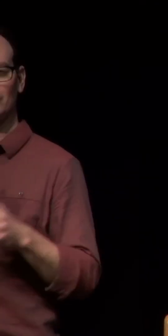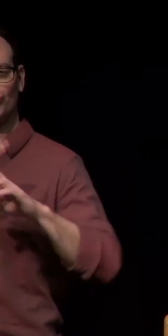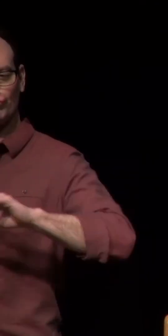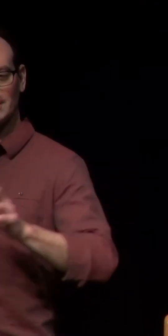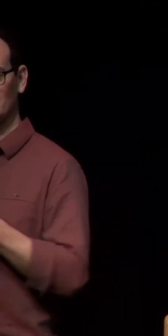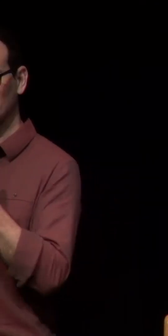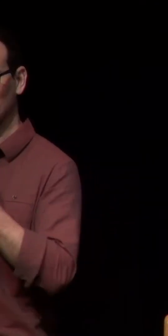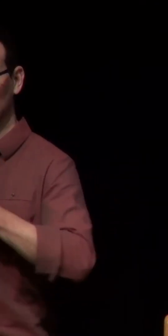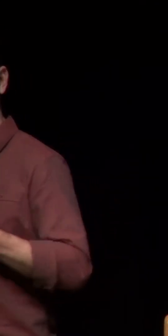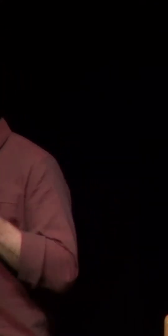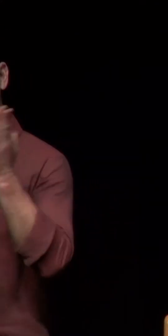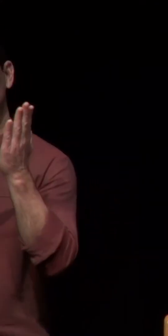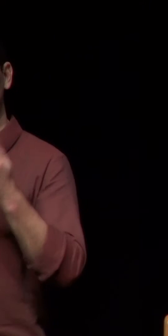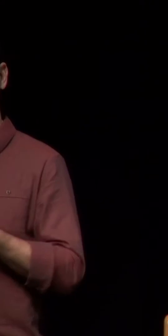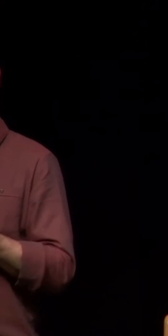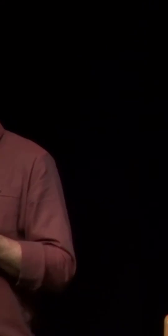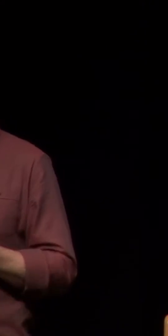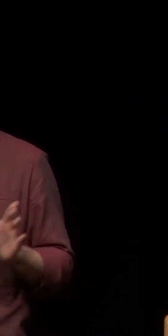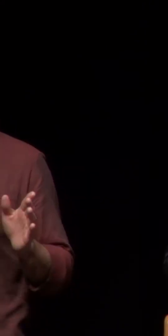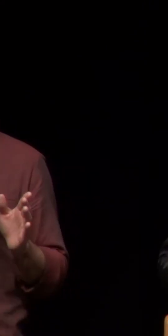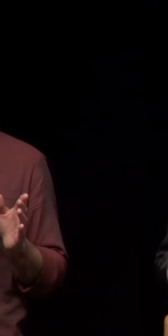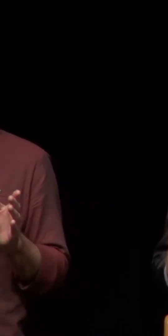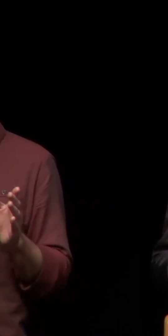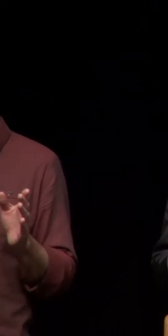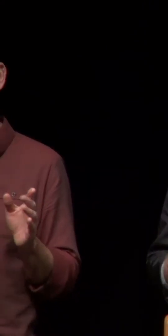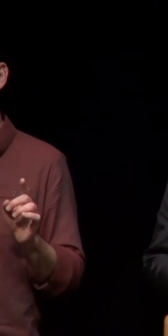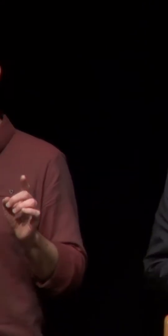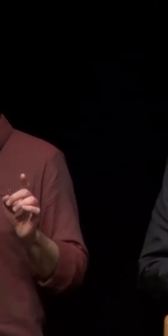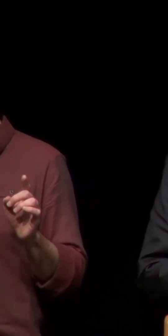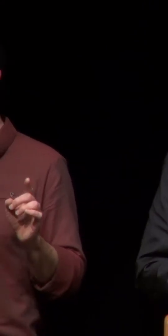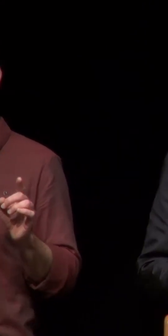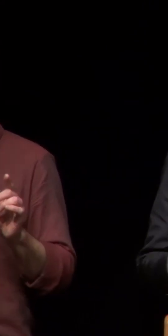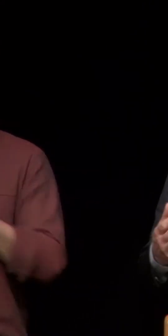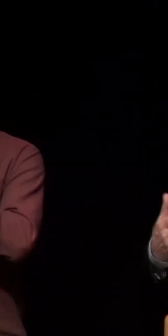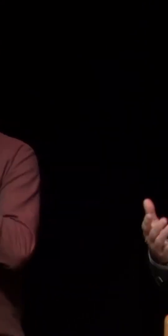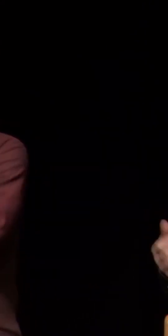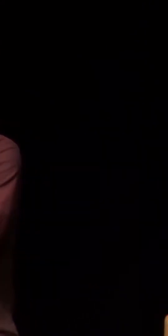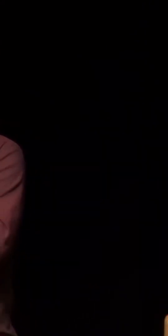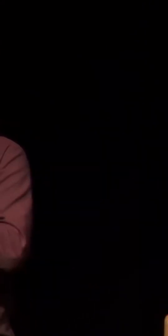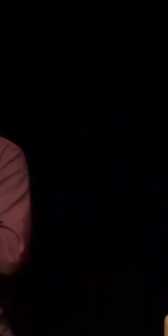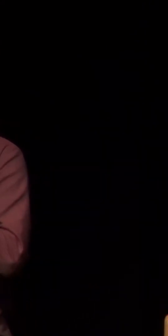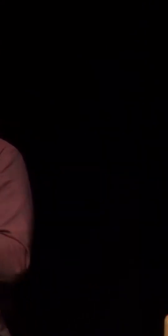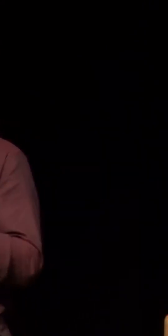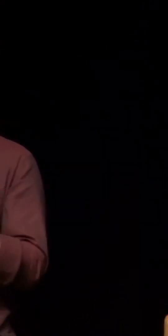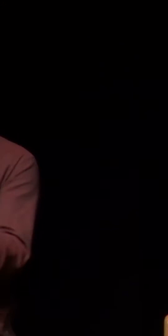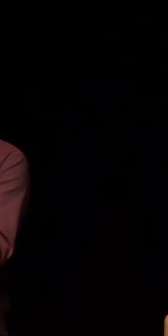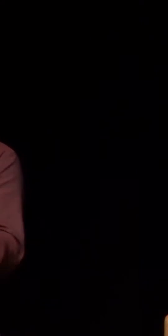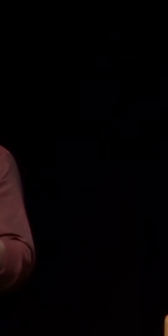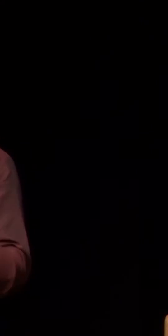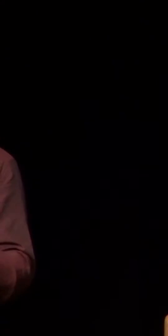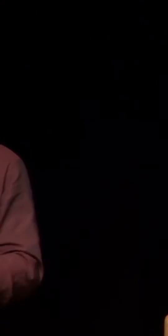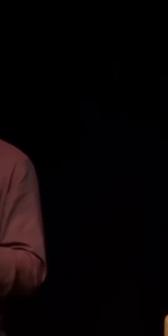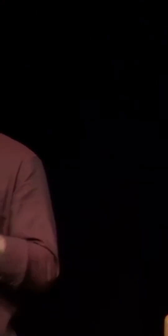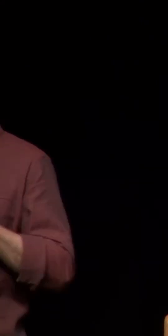strategy. Some, in my opinion, across the country are far more robust than others. Some really just exist on paper. But